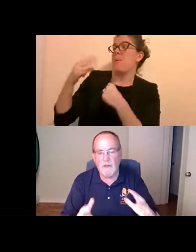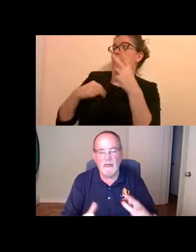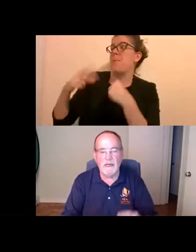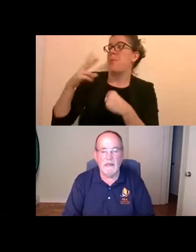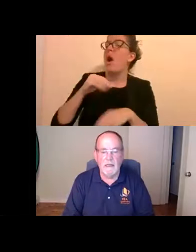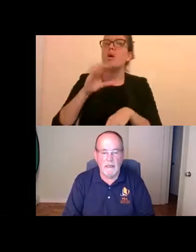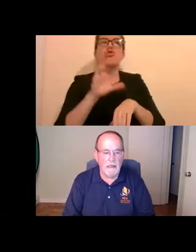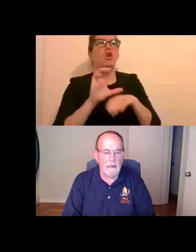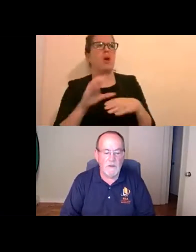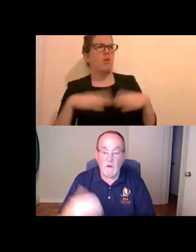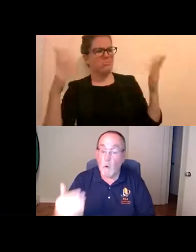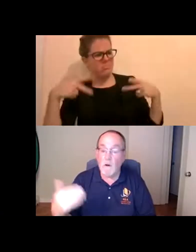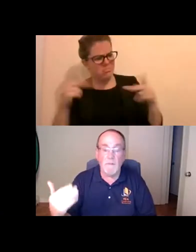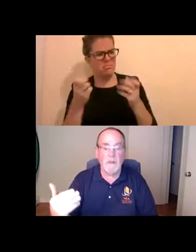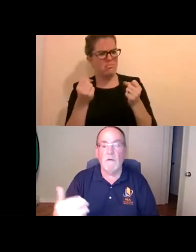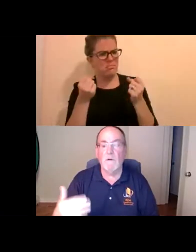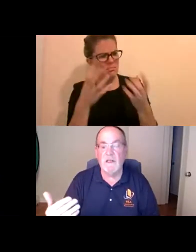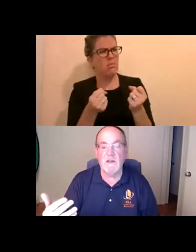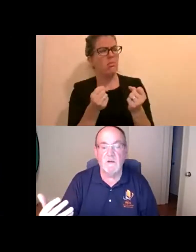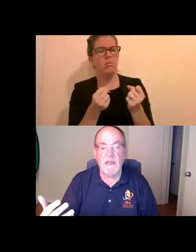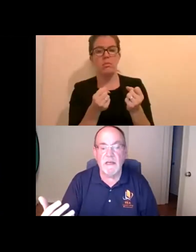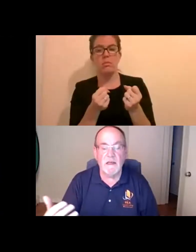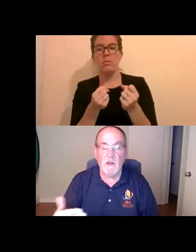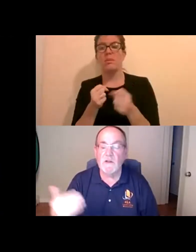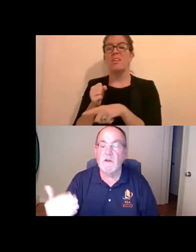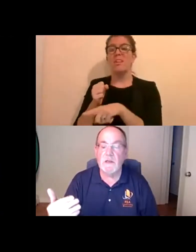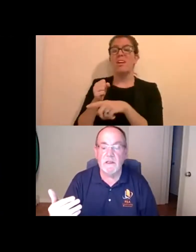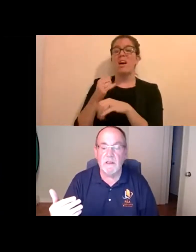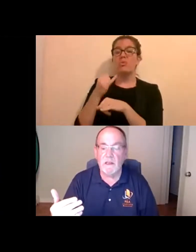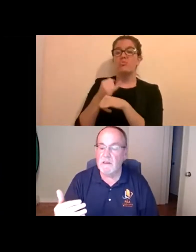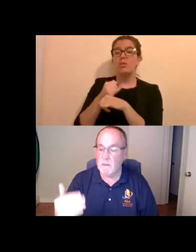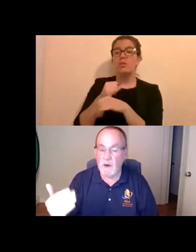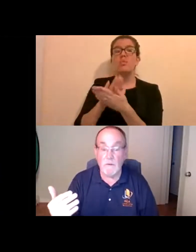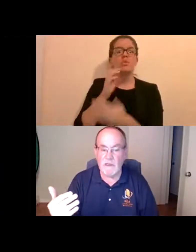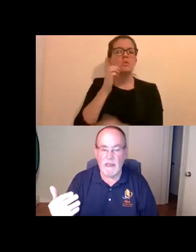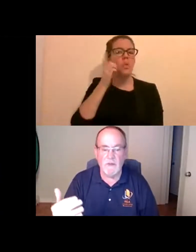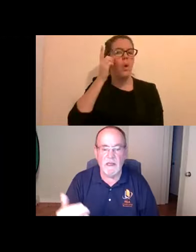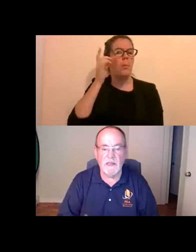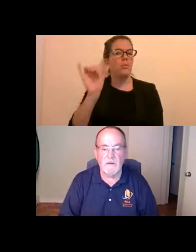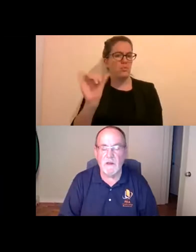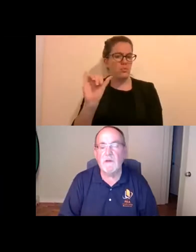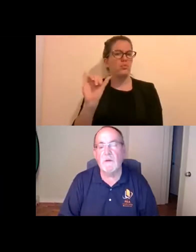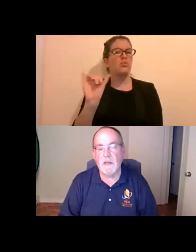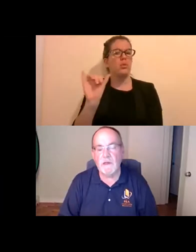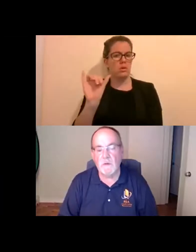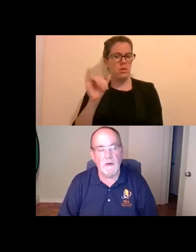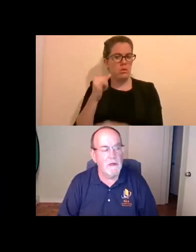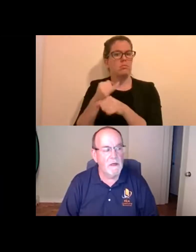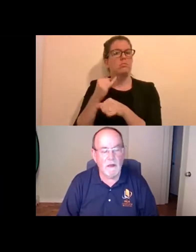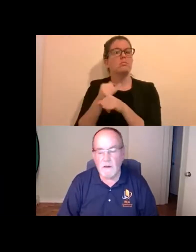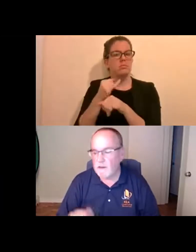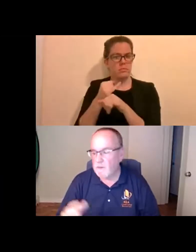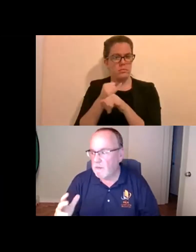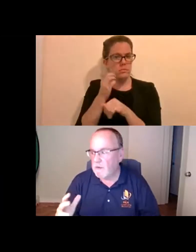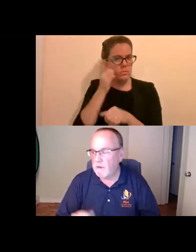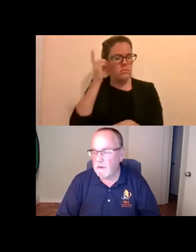were communicating. The dorm in a residential setting is also to get some credit with that, because that was also a place where